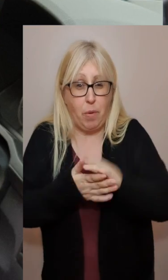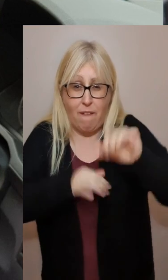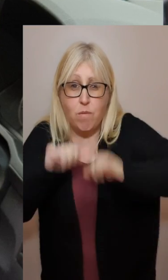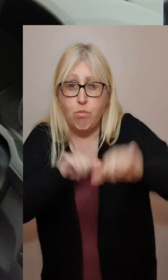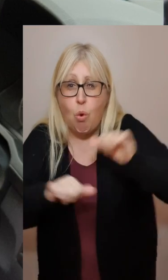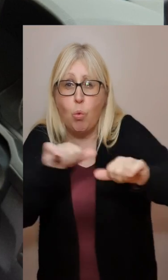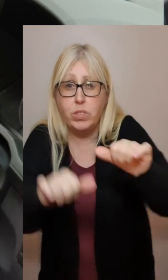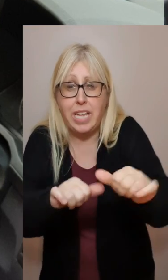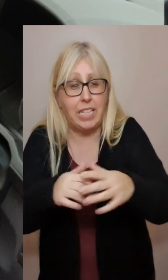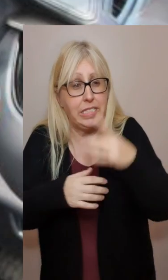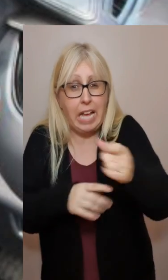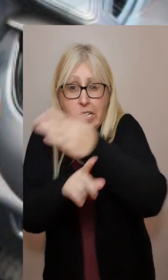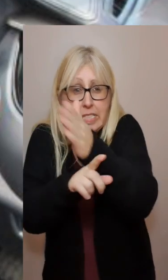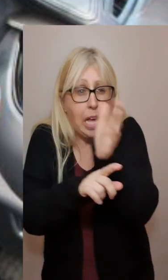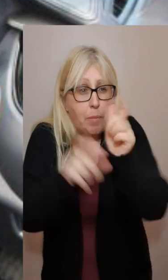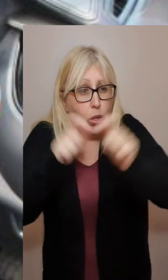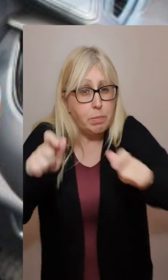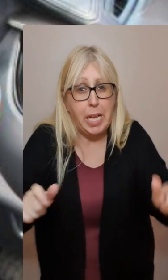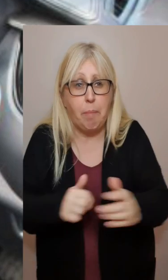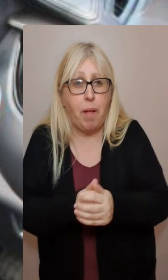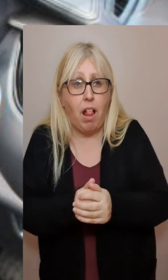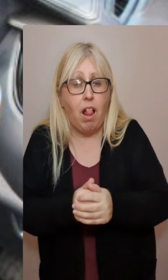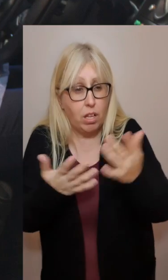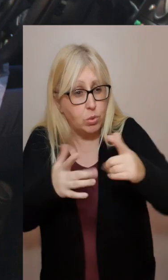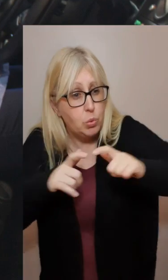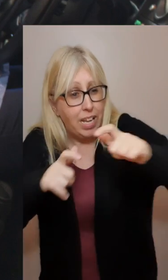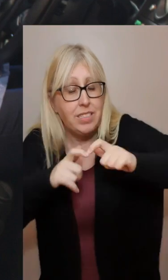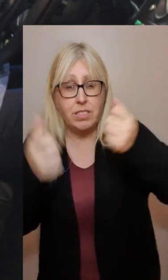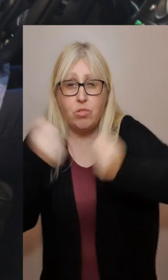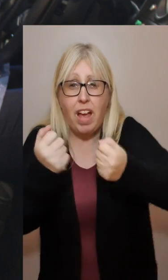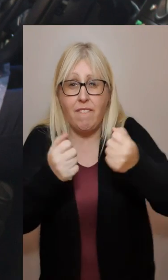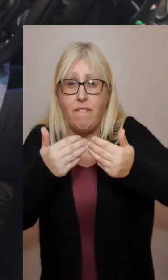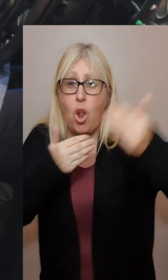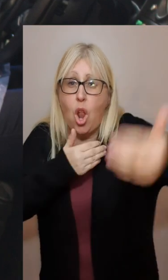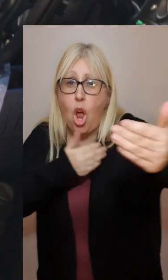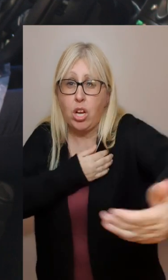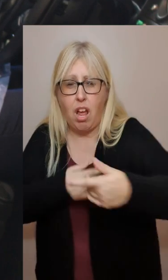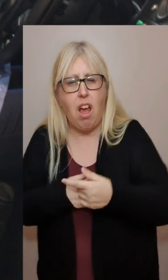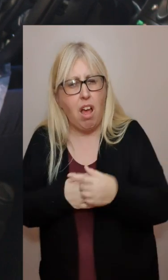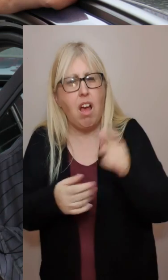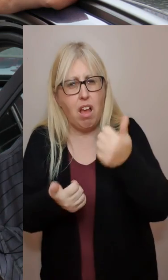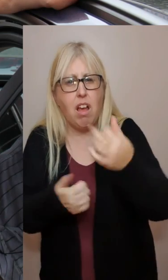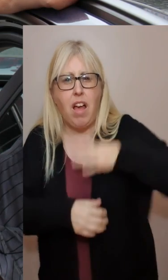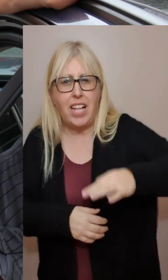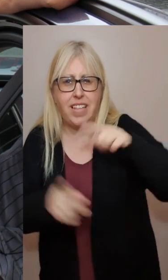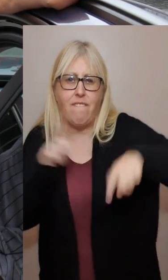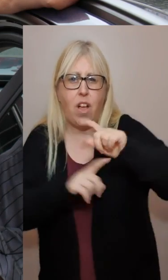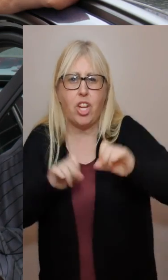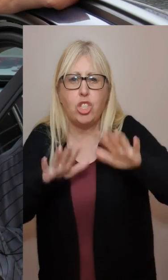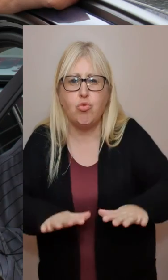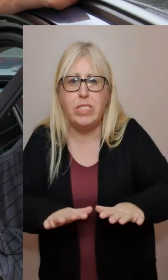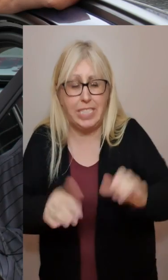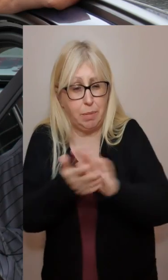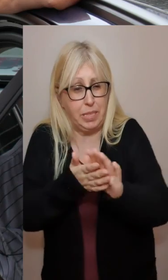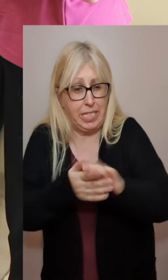process where we can signpost people to remain driving for longer is a fantastic asset to the country. We keep people